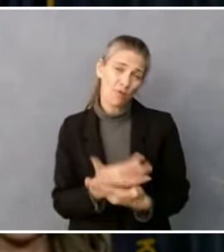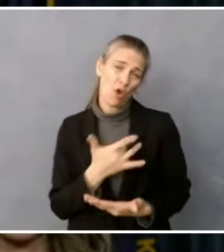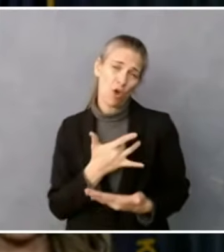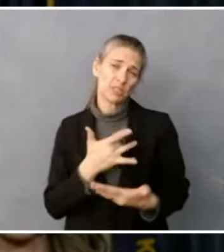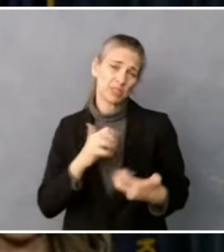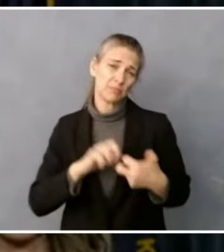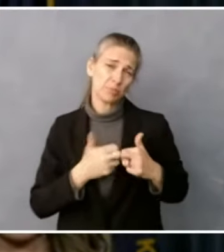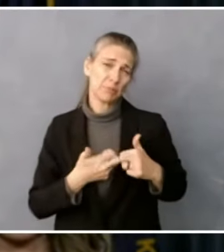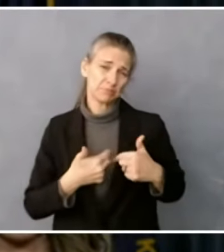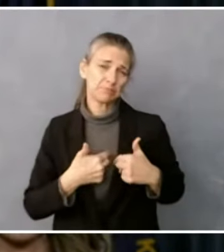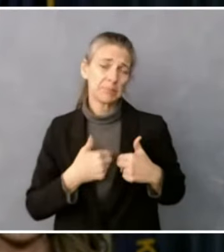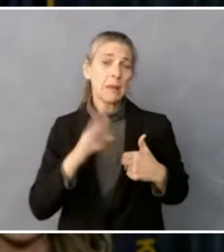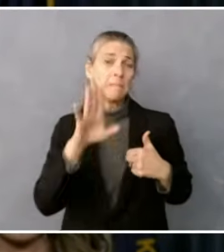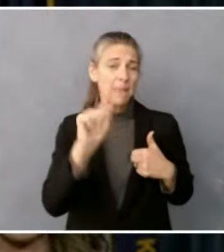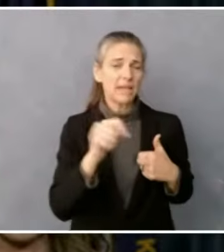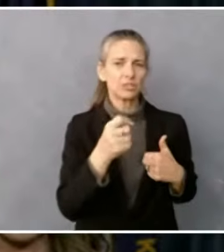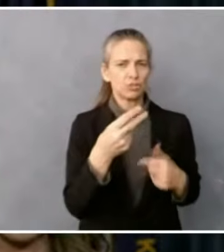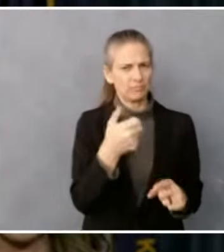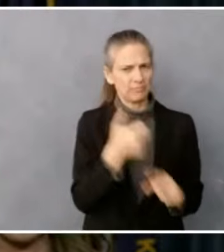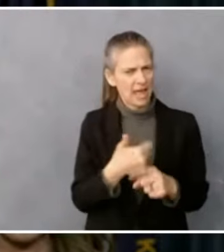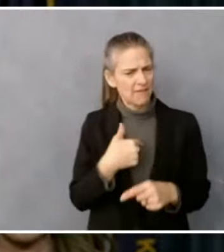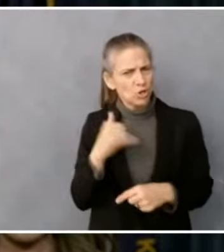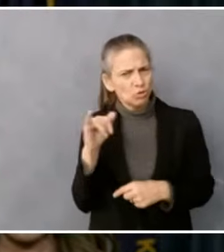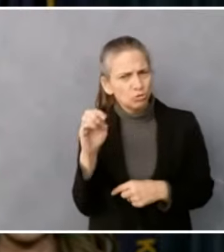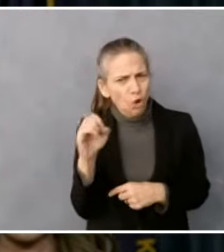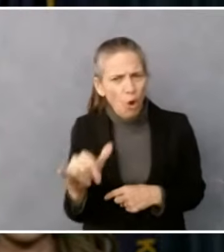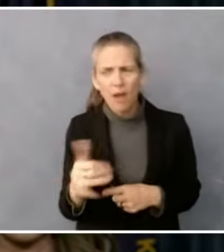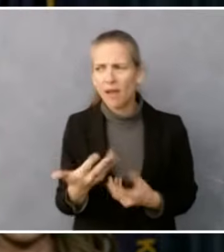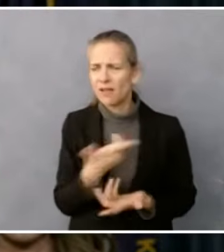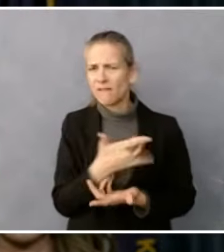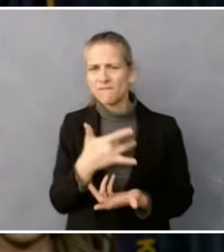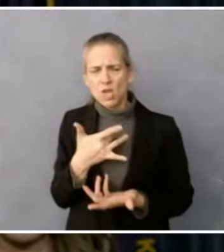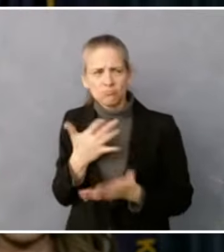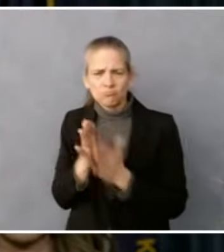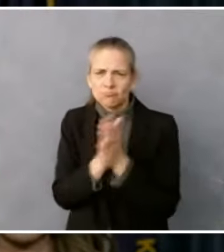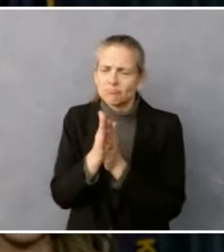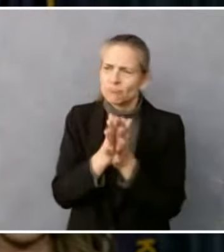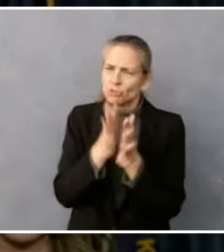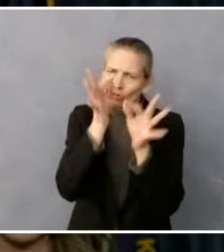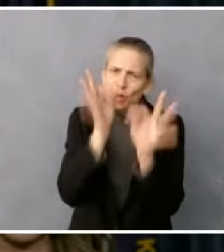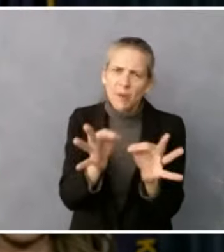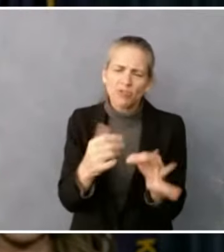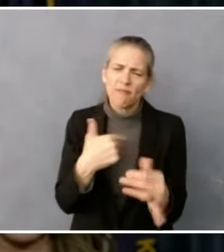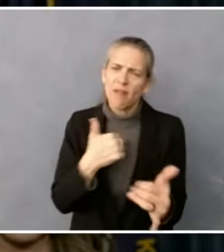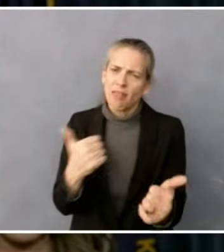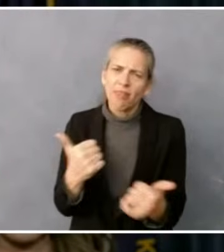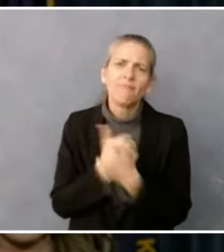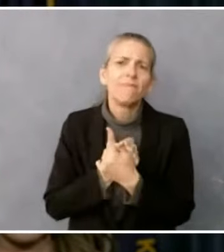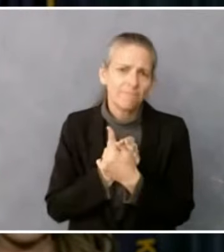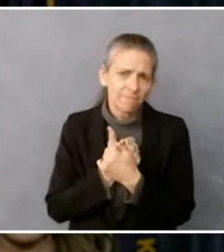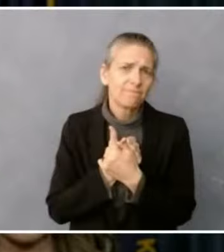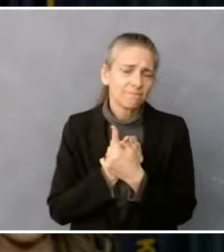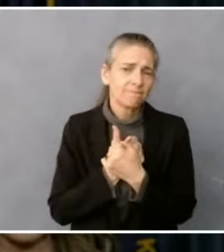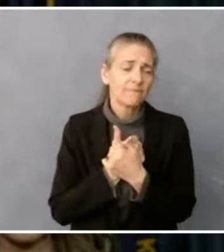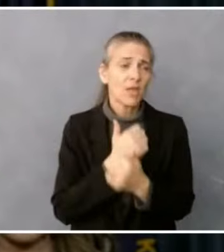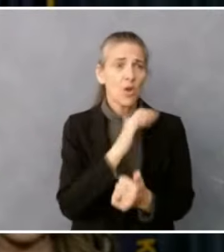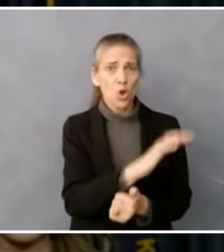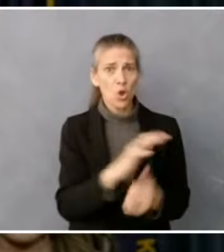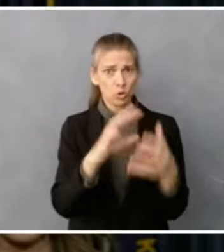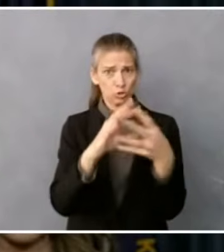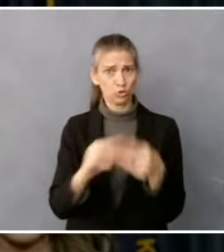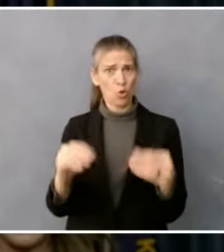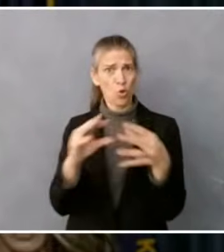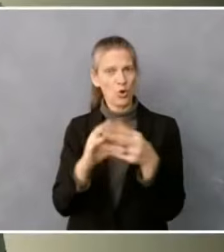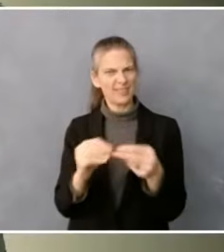also lived with joy, determination, and love. Her story is one of many represented here